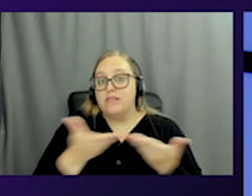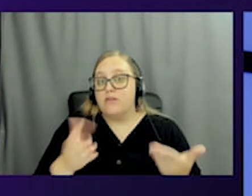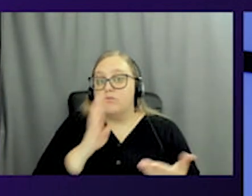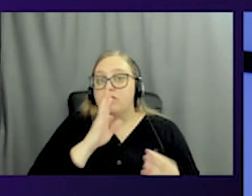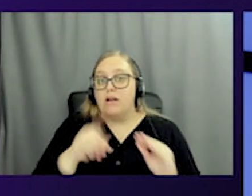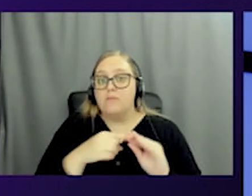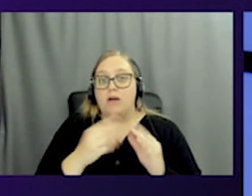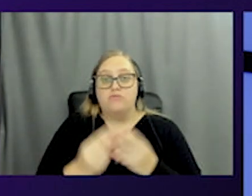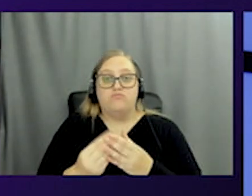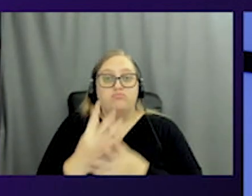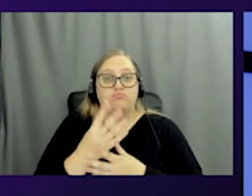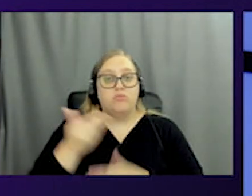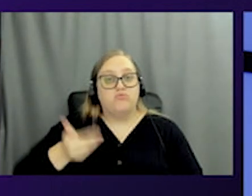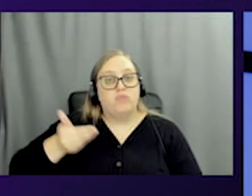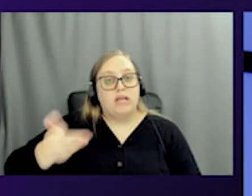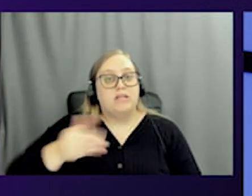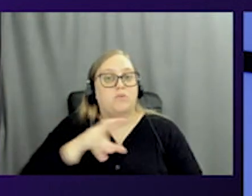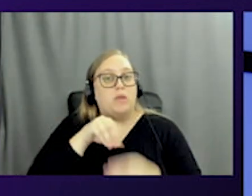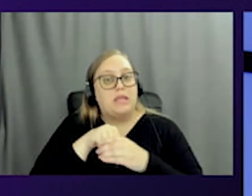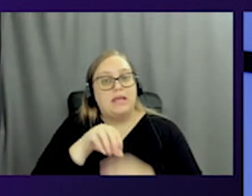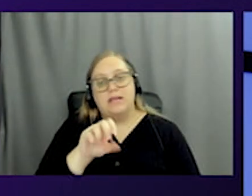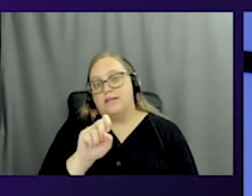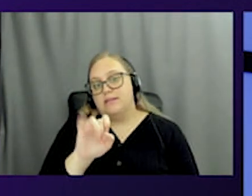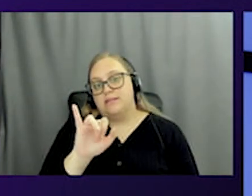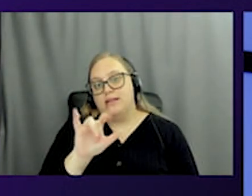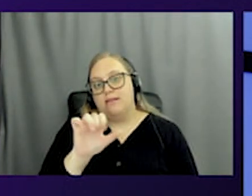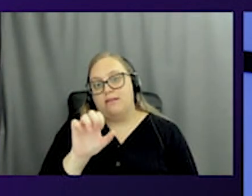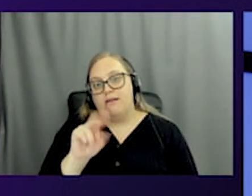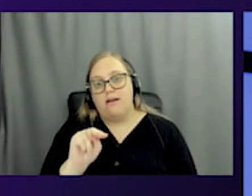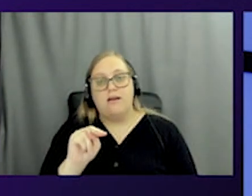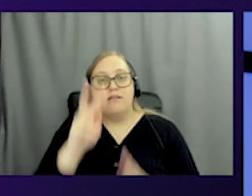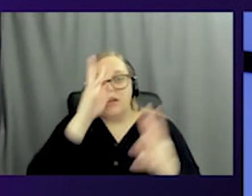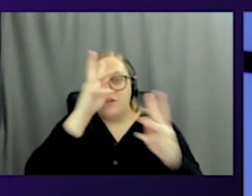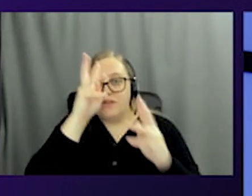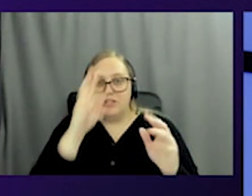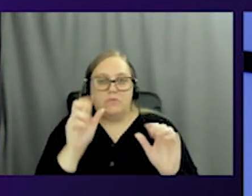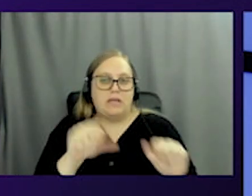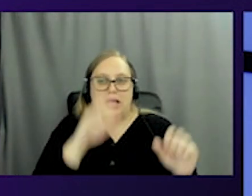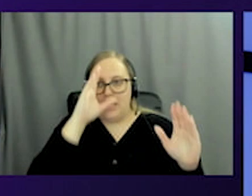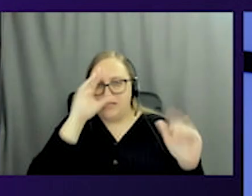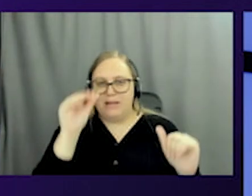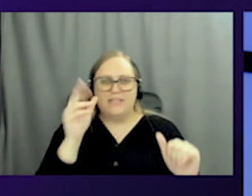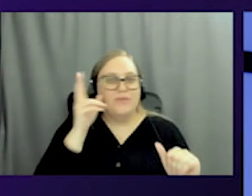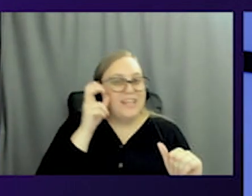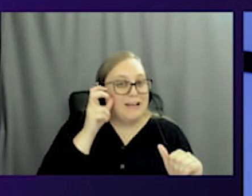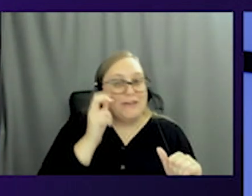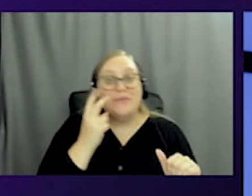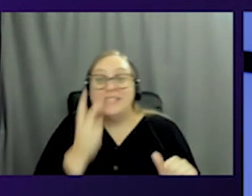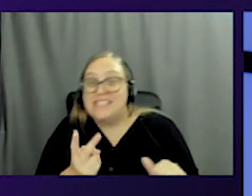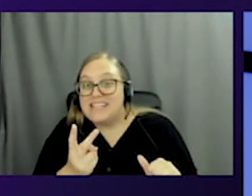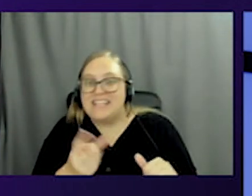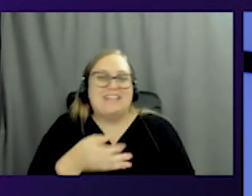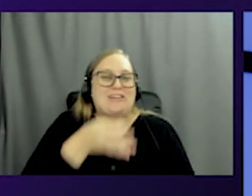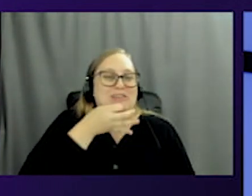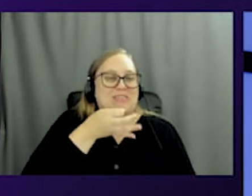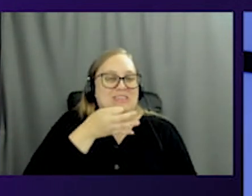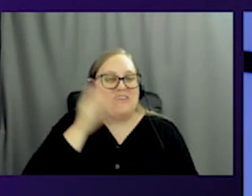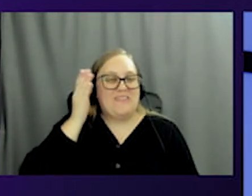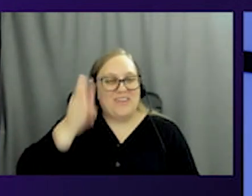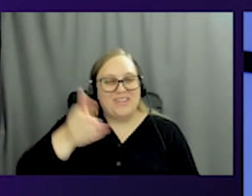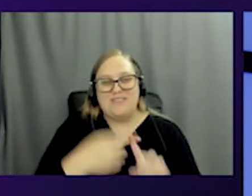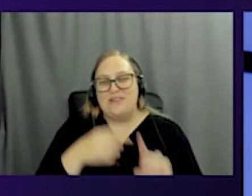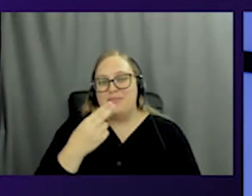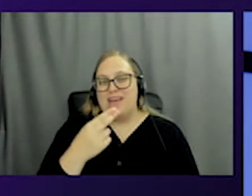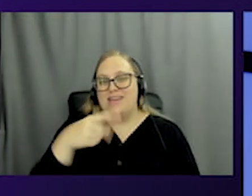in silicon innovations, and that we could expect to see in the near future from some of those HPC customers, Fei.